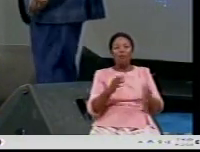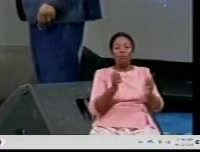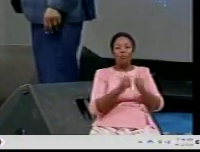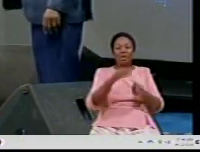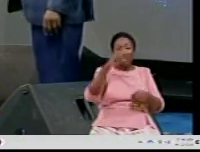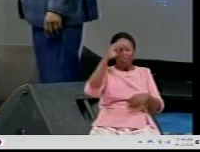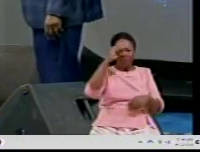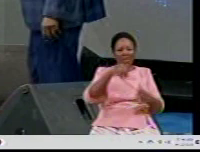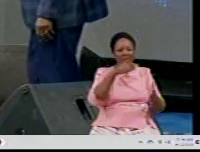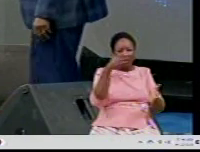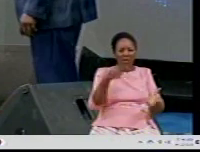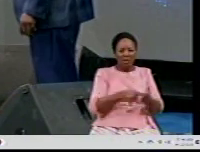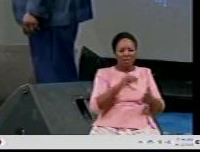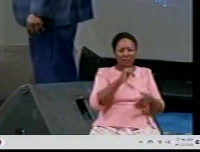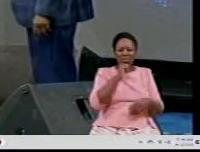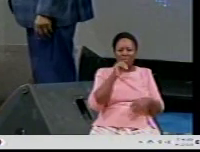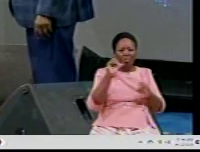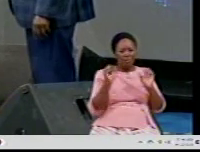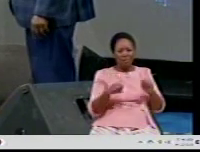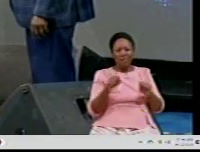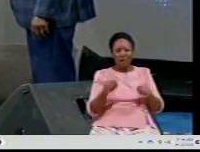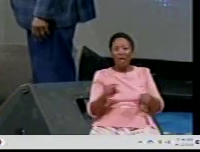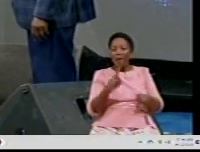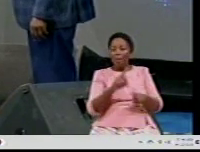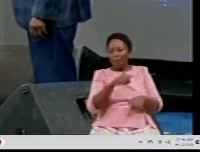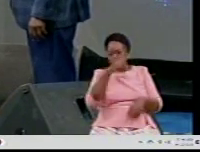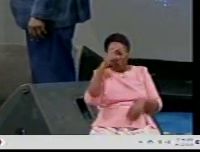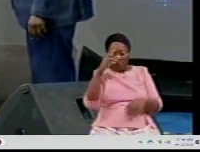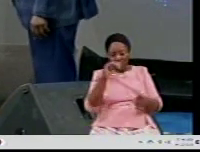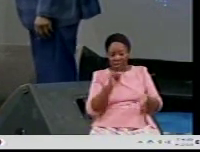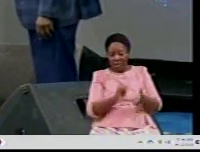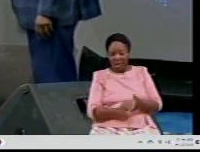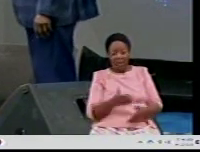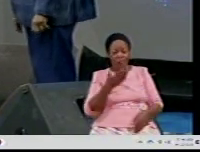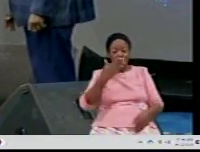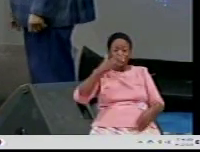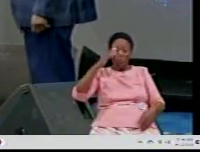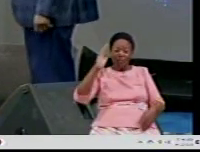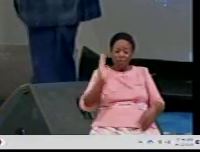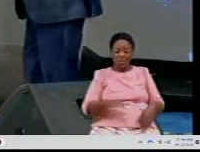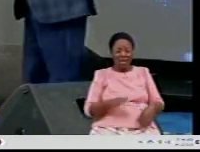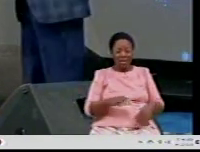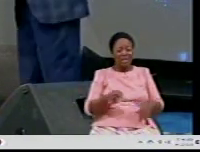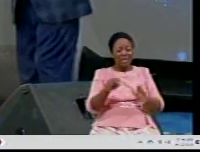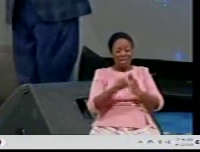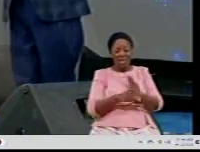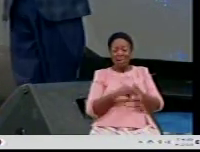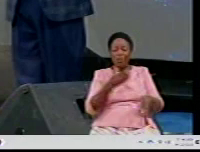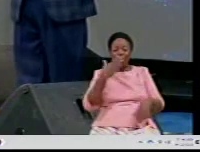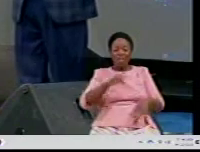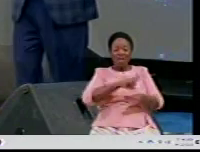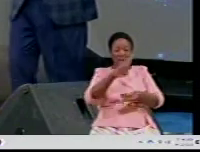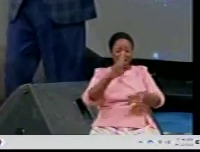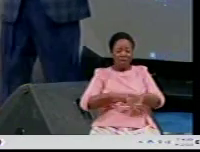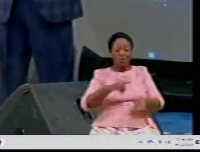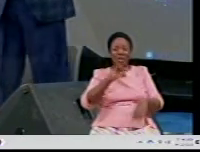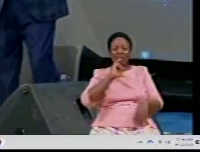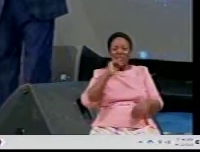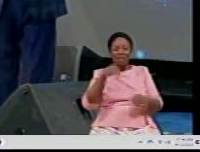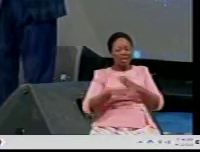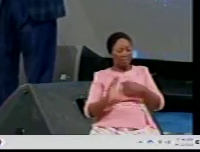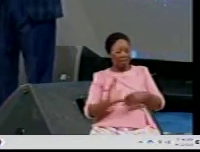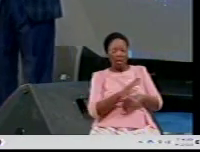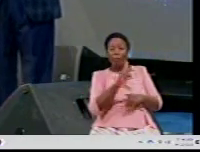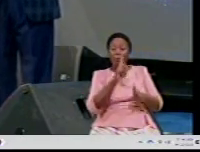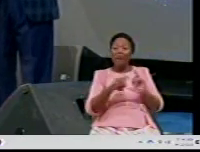is impossible, because the terrorizing nature is in him. But with